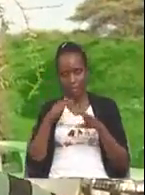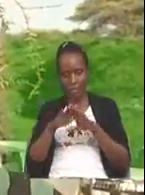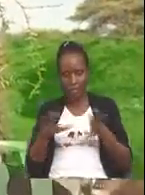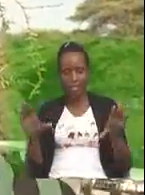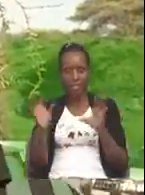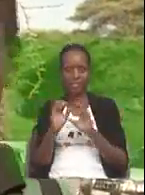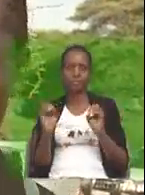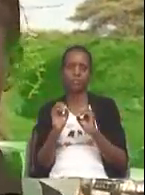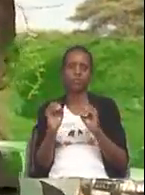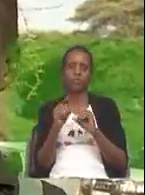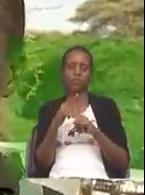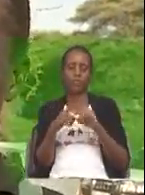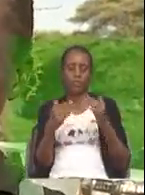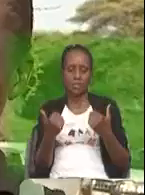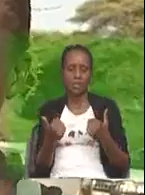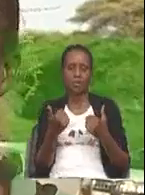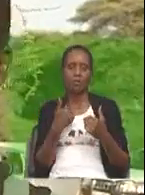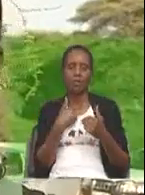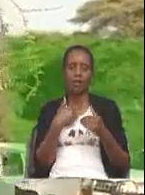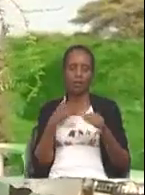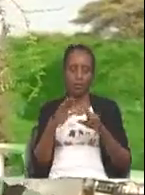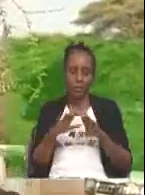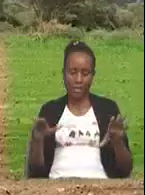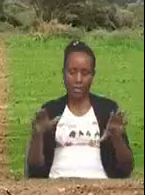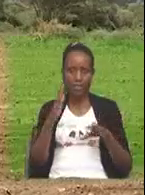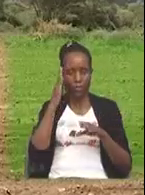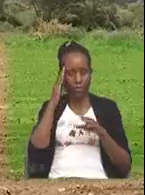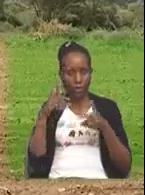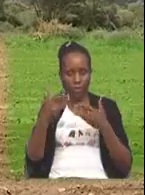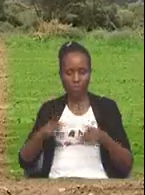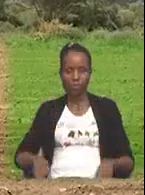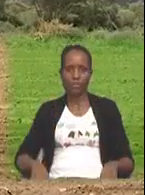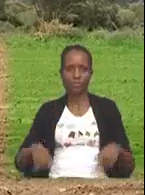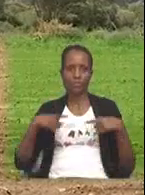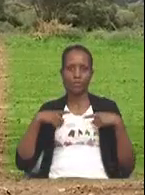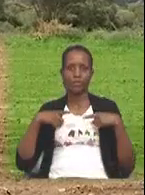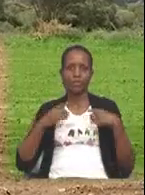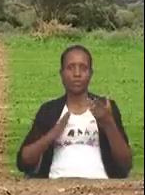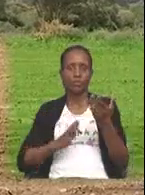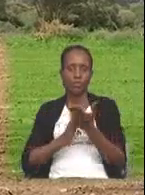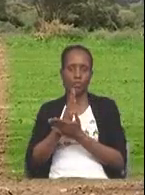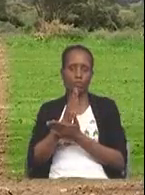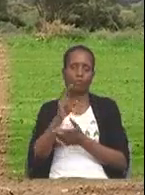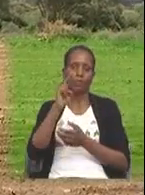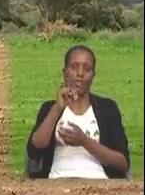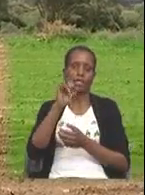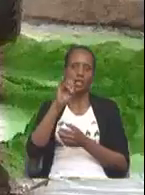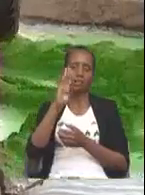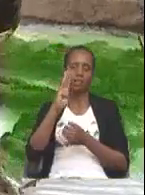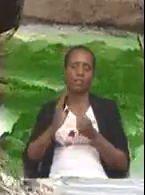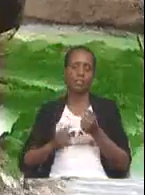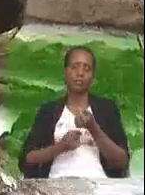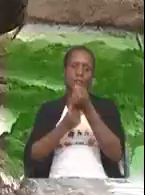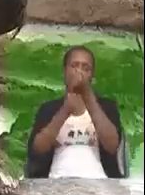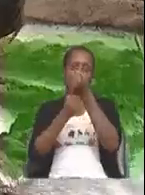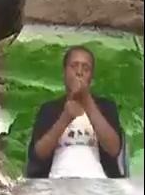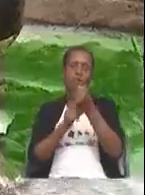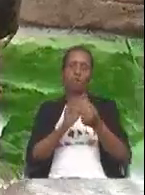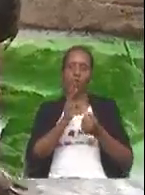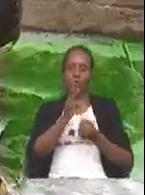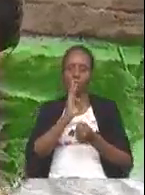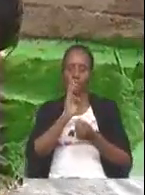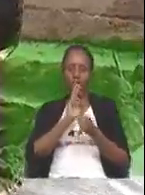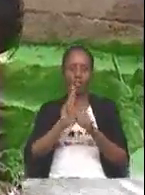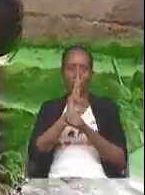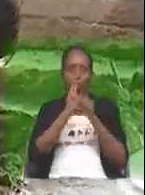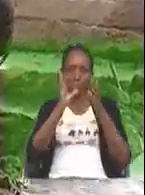mashamba, ukosefu wa maisha yetu, na sasa tumepata sasa maisha yetu. Through the initiative of National Irrigation Board, a Water